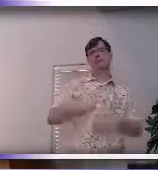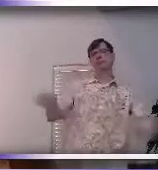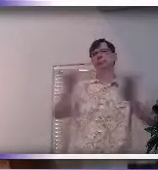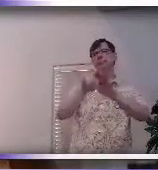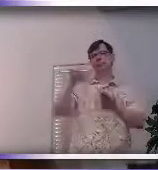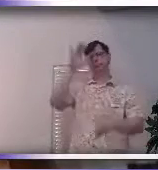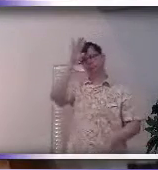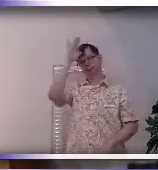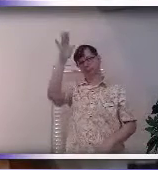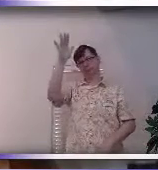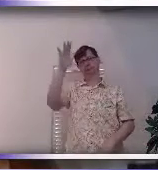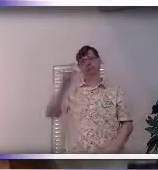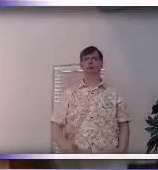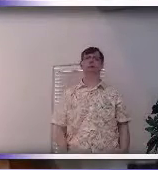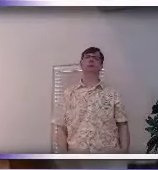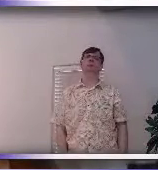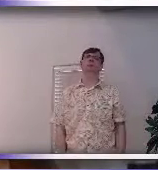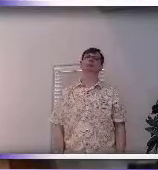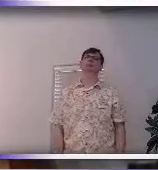Dad.